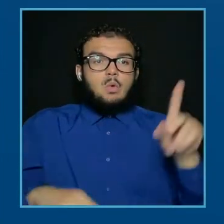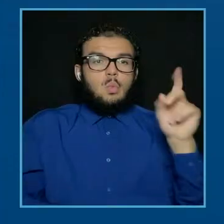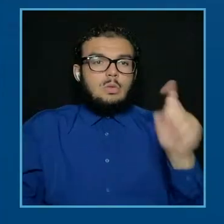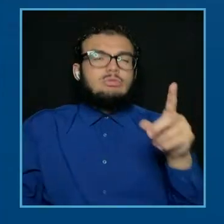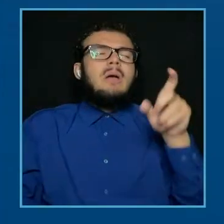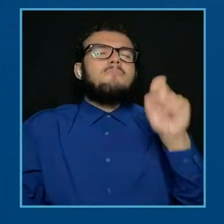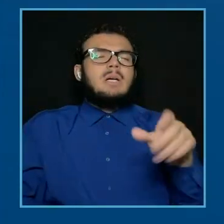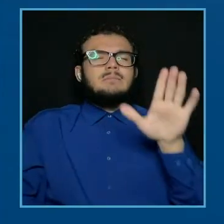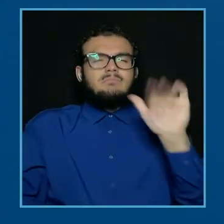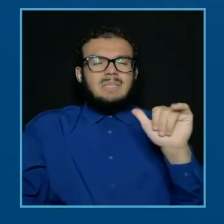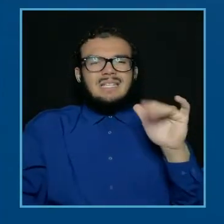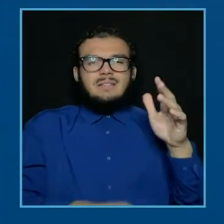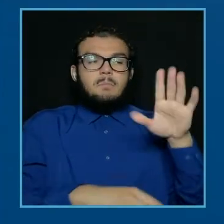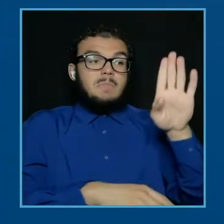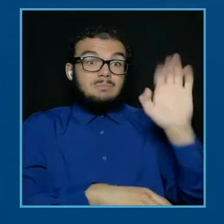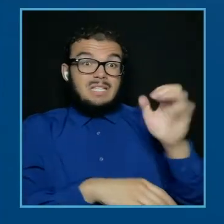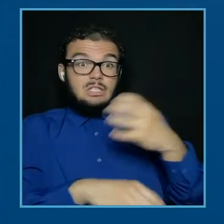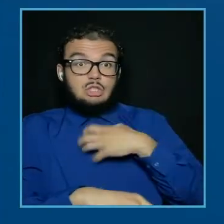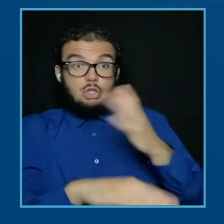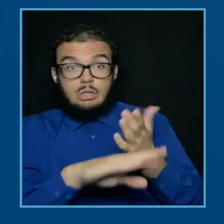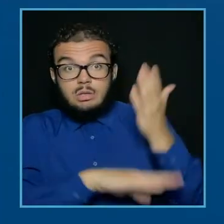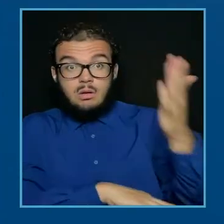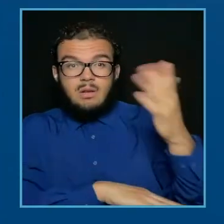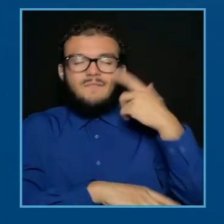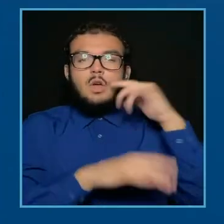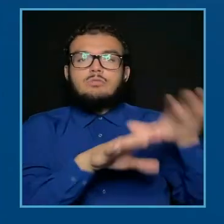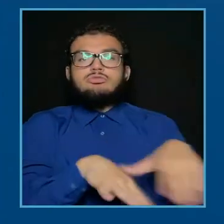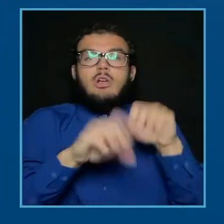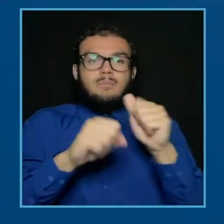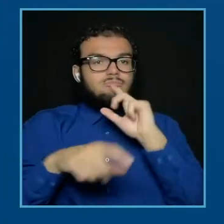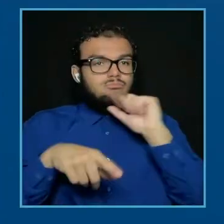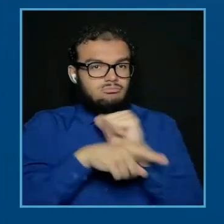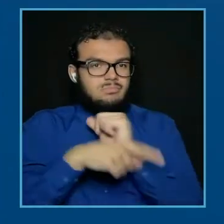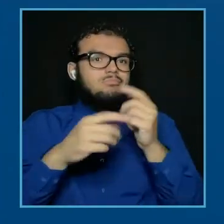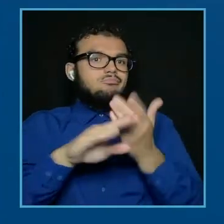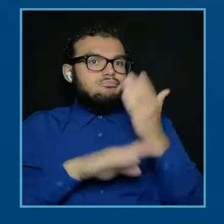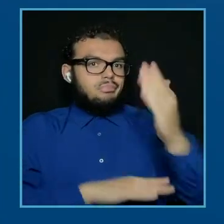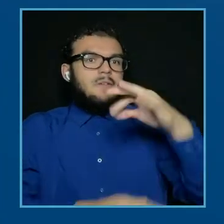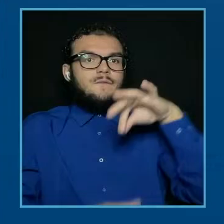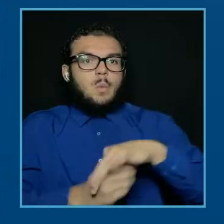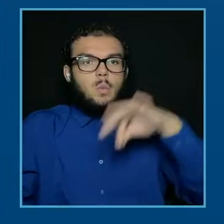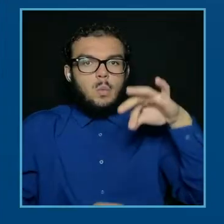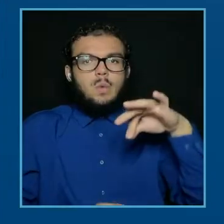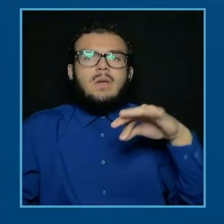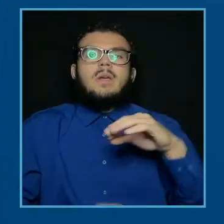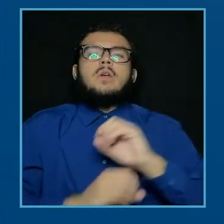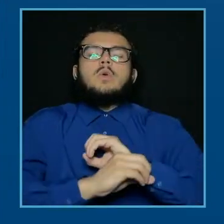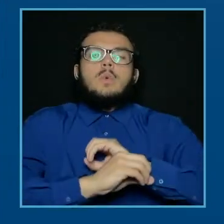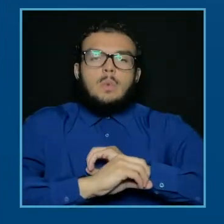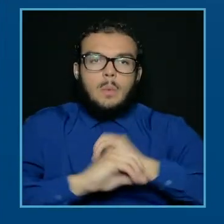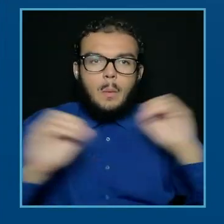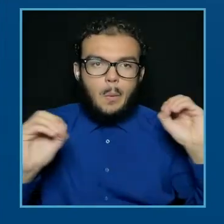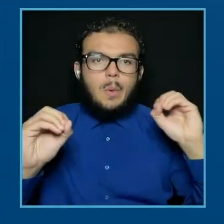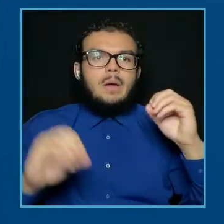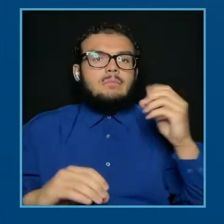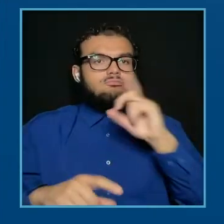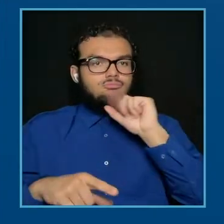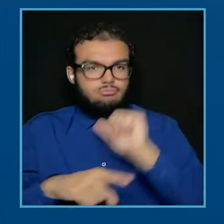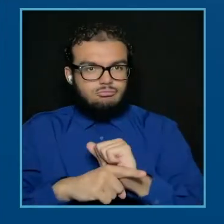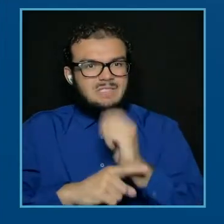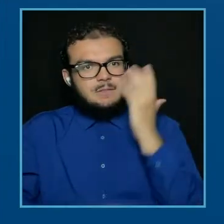asserted before the question on adopting the series has actually been put to a vote. No one made that